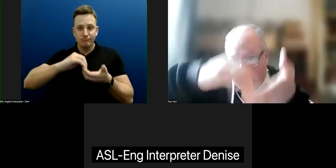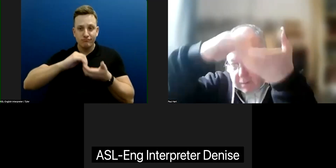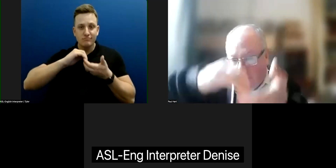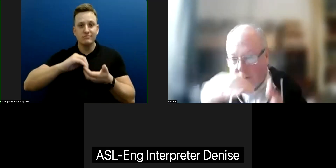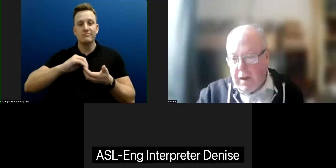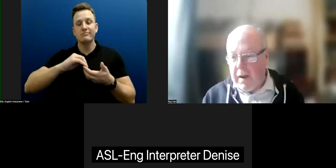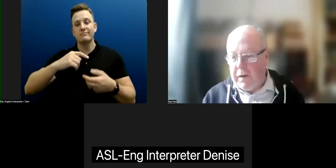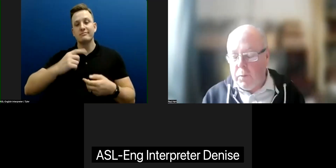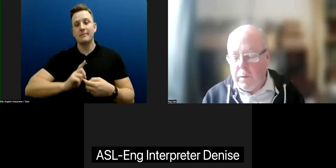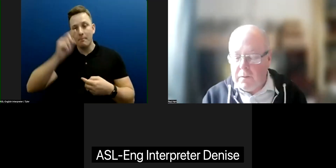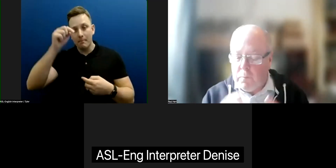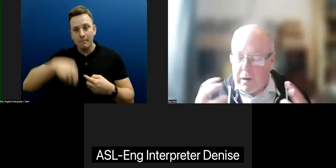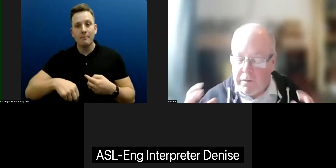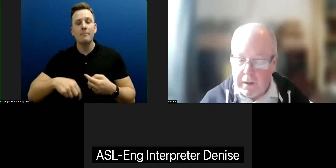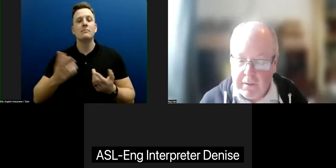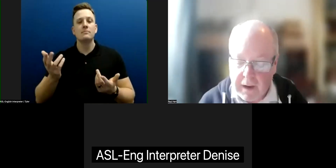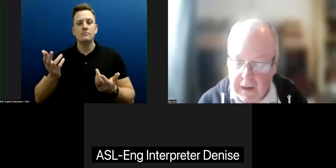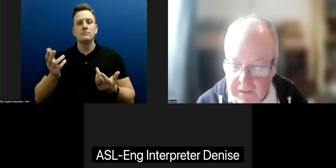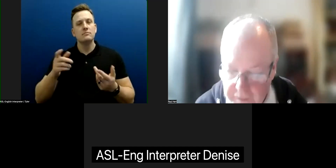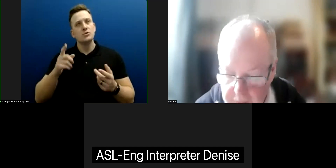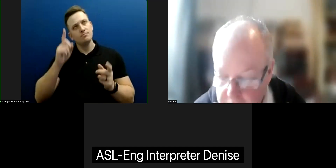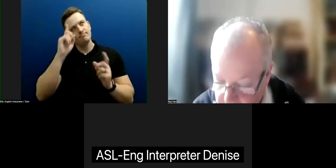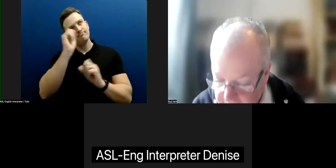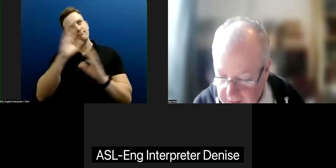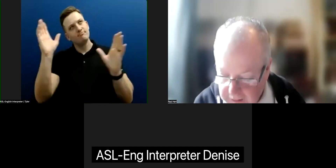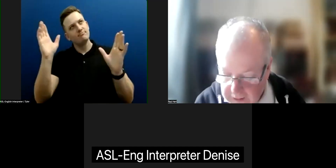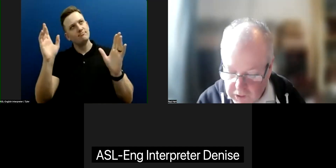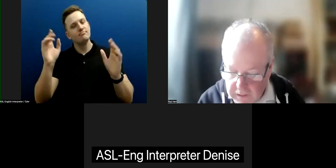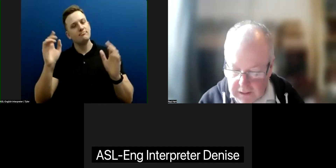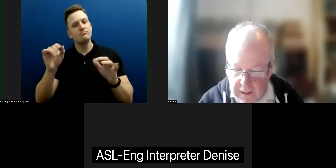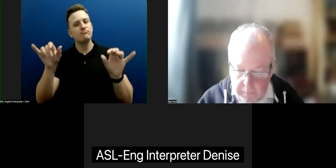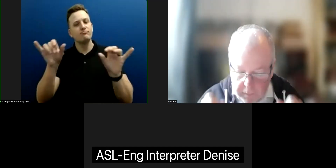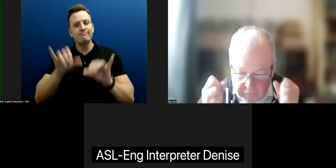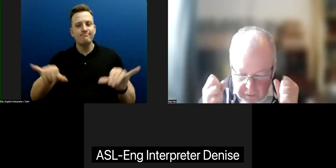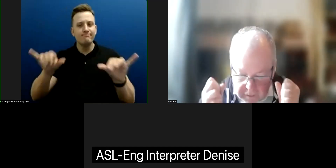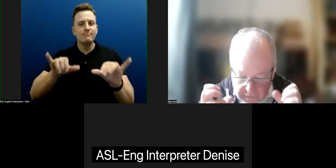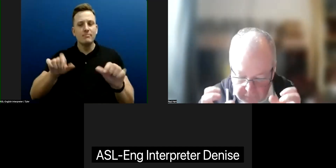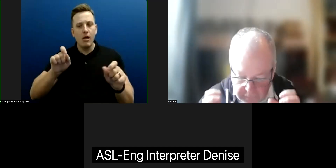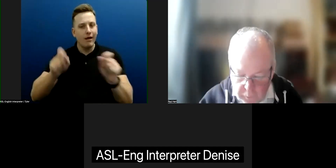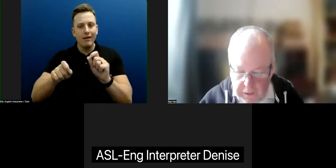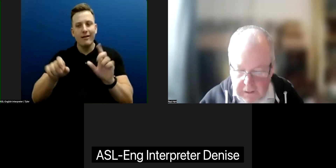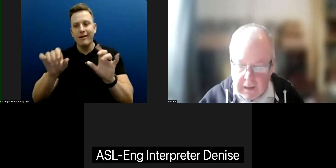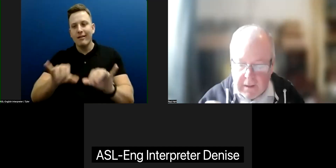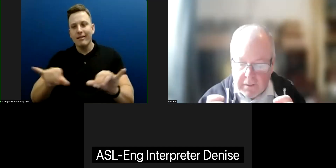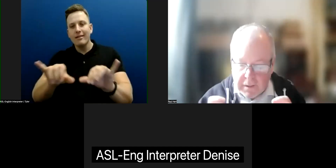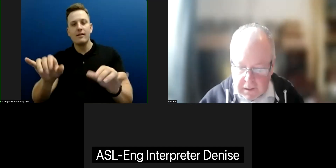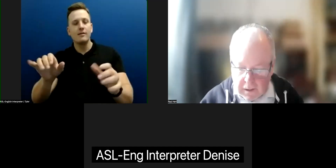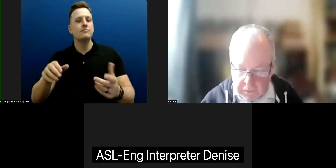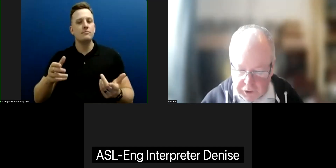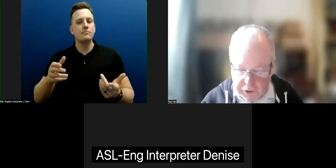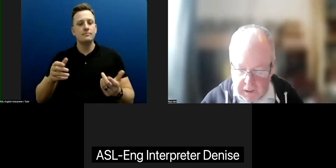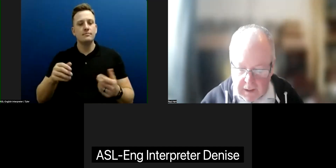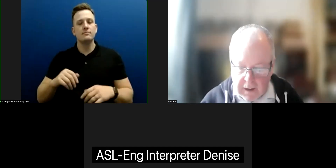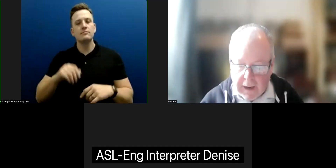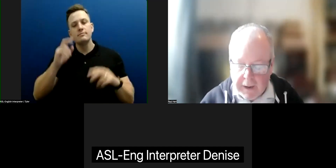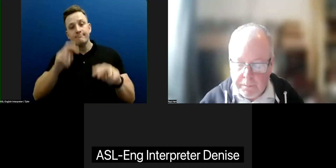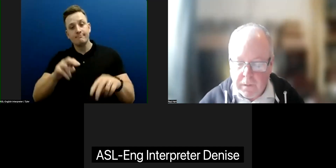goes. And so we could think of that as themes and variations. But if we're focusing in on the